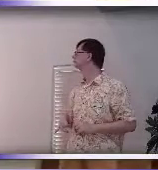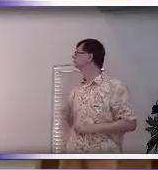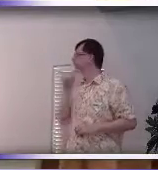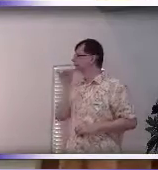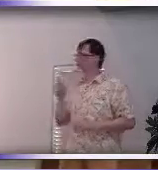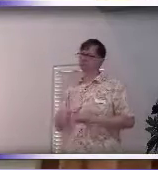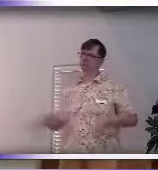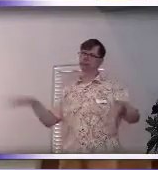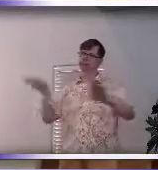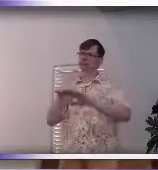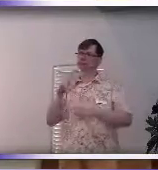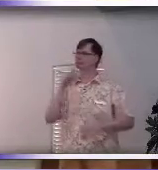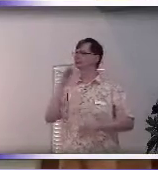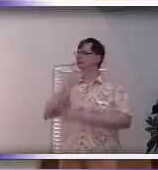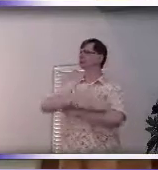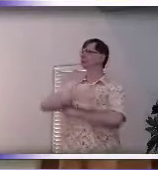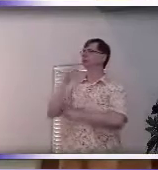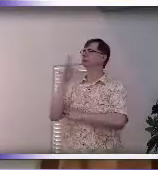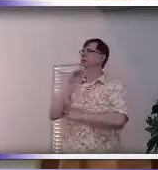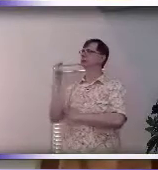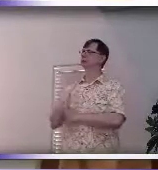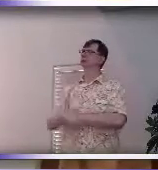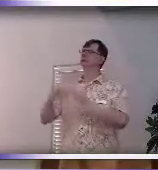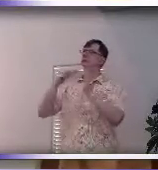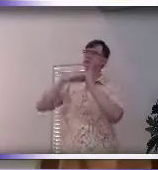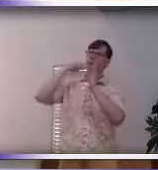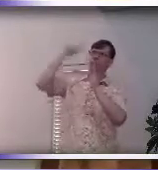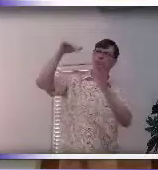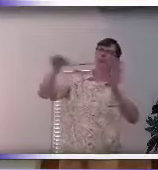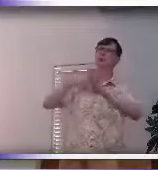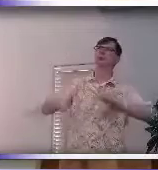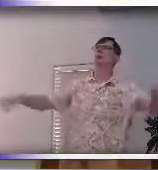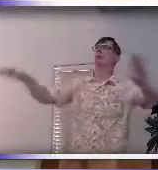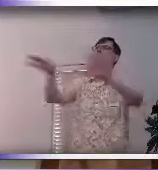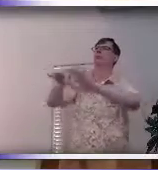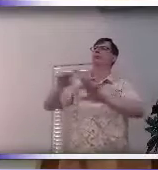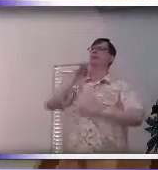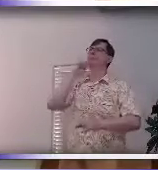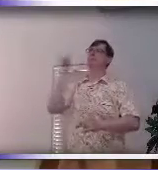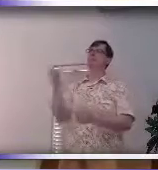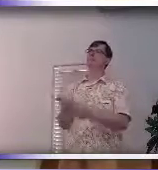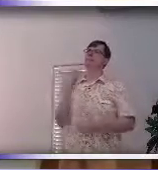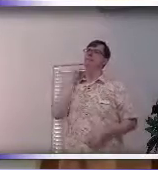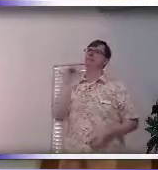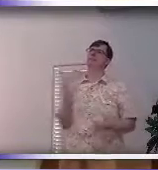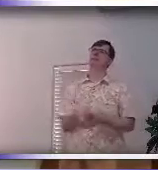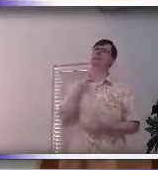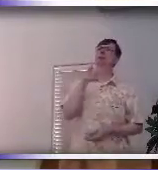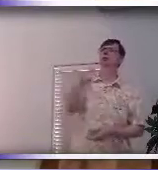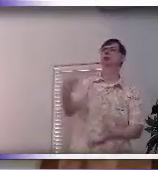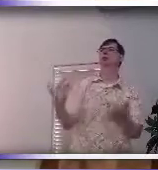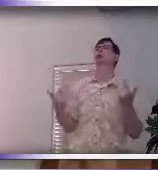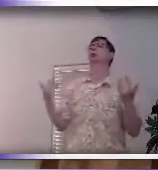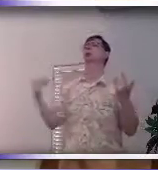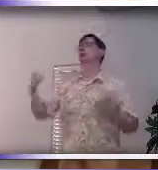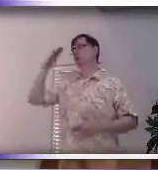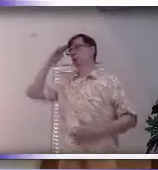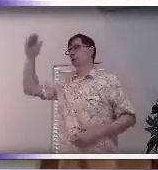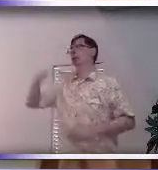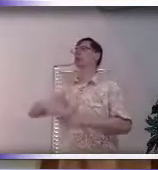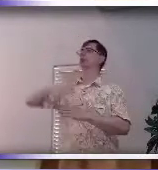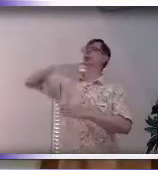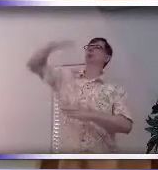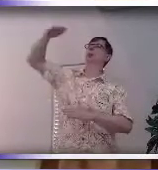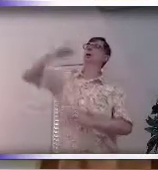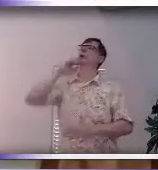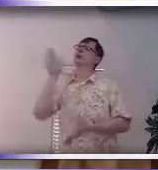Saturday, there is a new member Sunday. New member orientation just means you want to know more about this